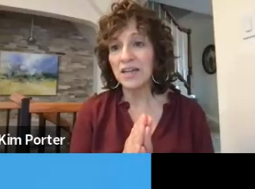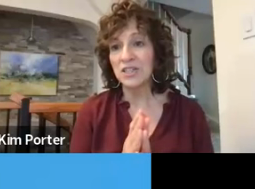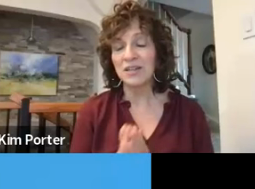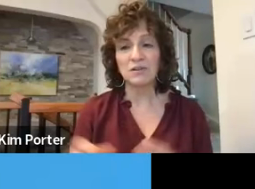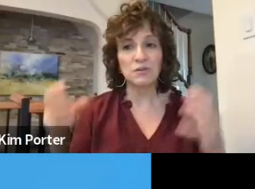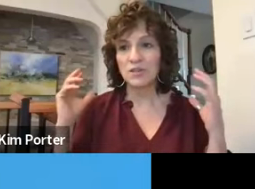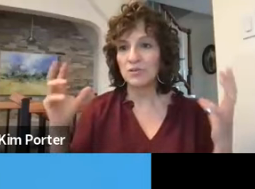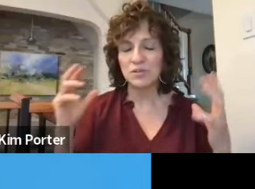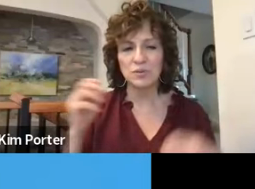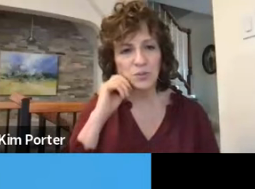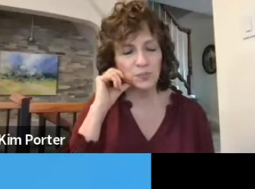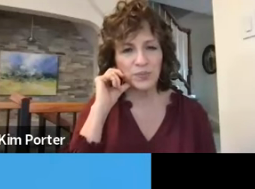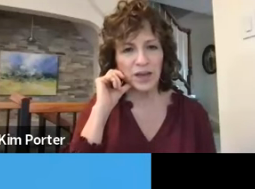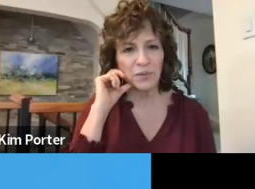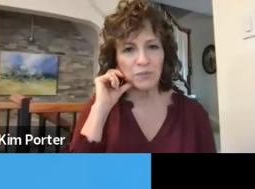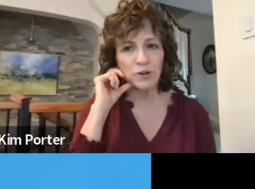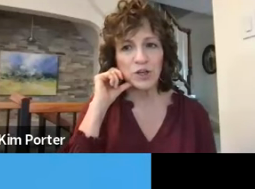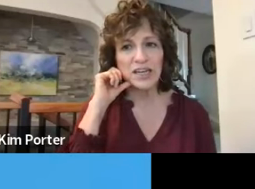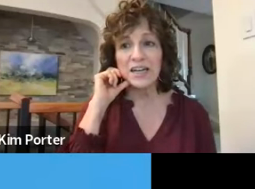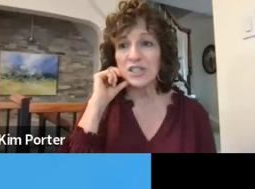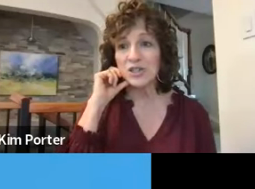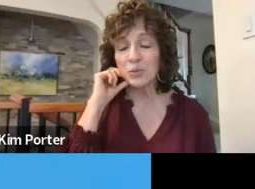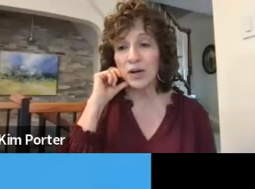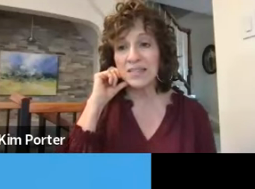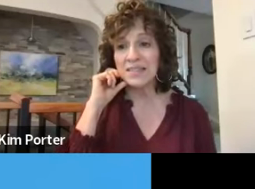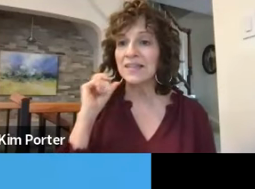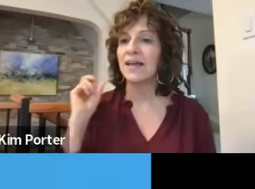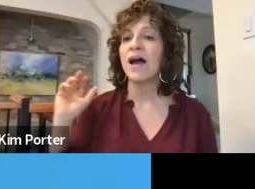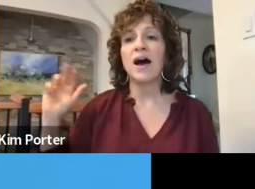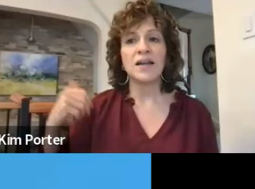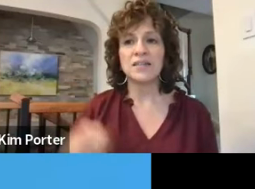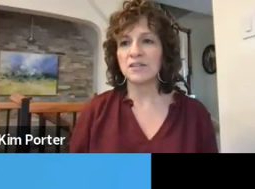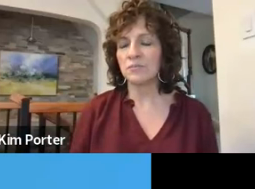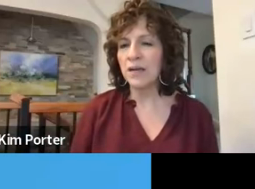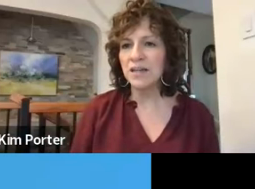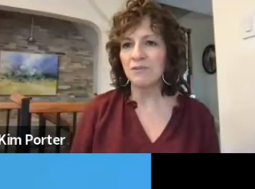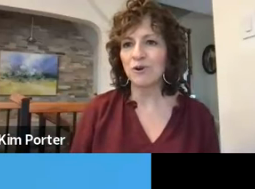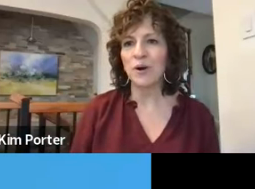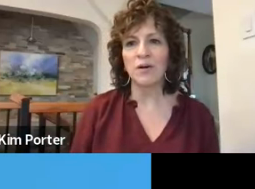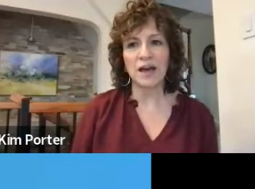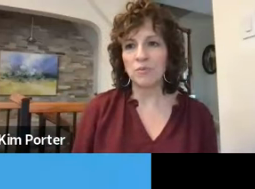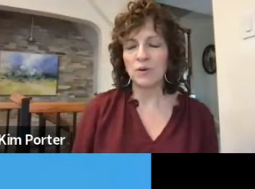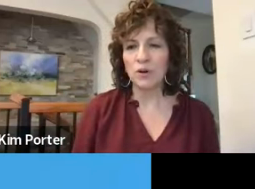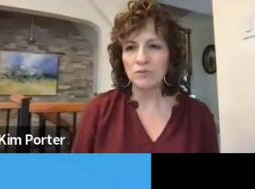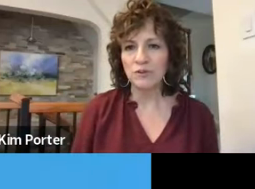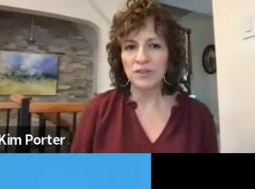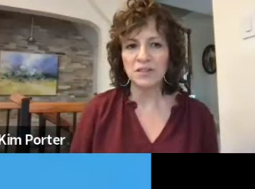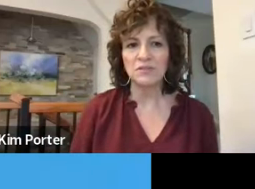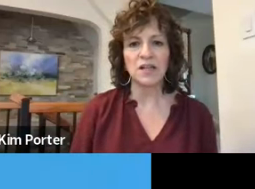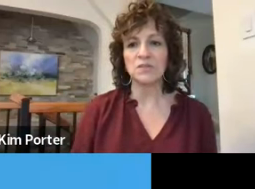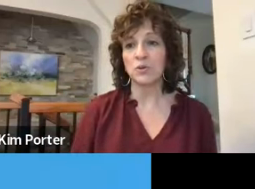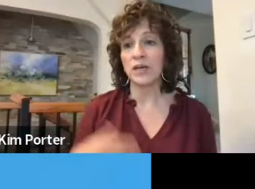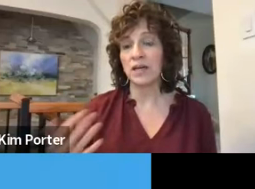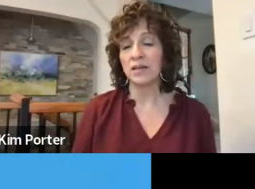to engage in, and those really good connections in our brains to saying, like, I need to go meditate for a while. That would be a wonderful